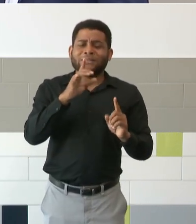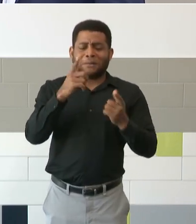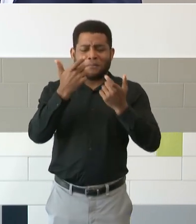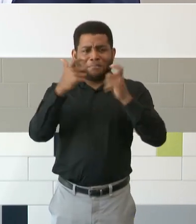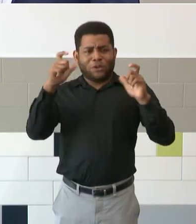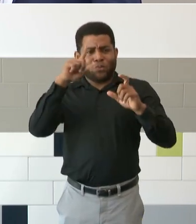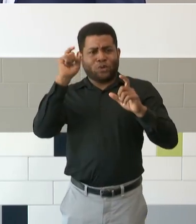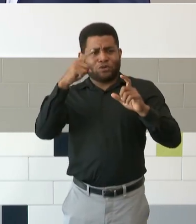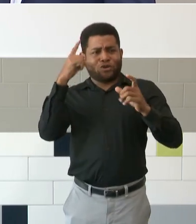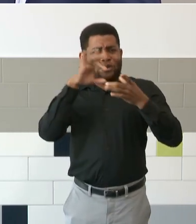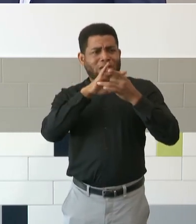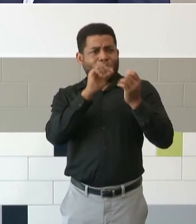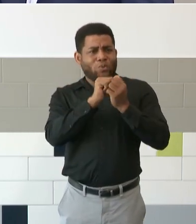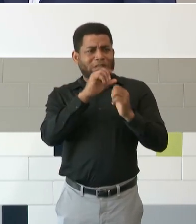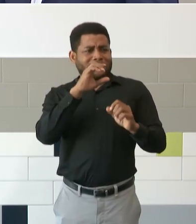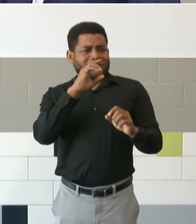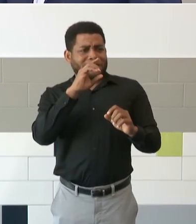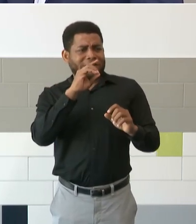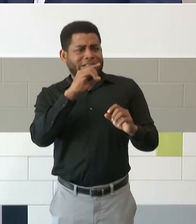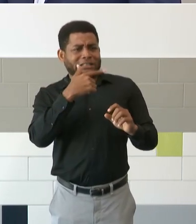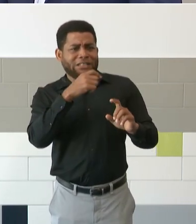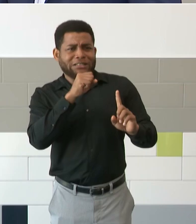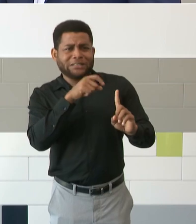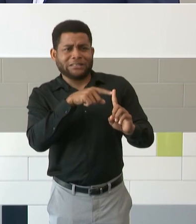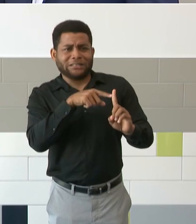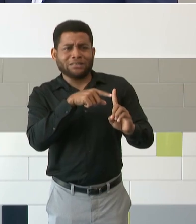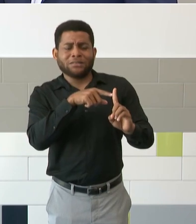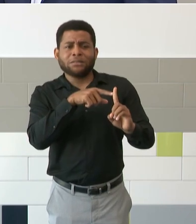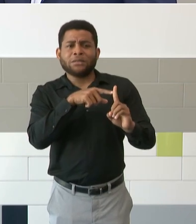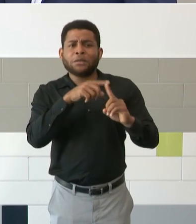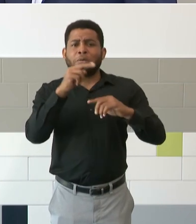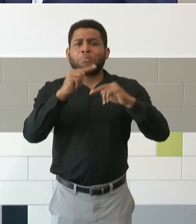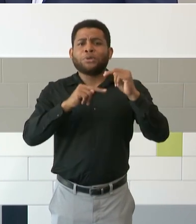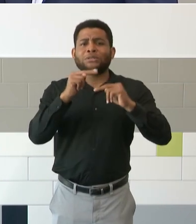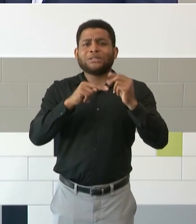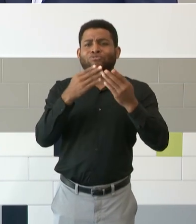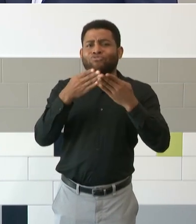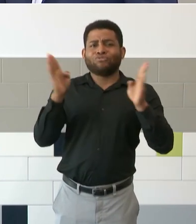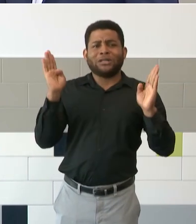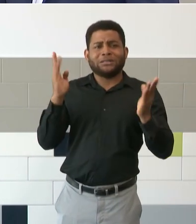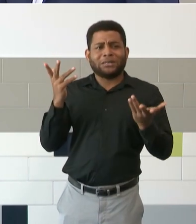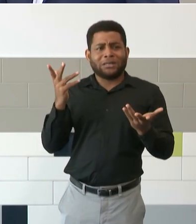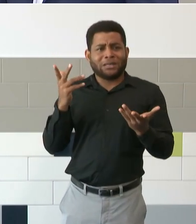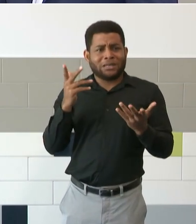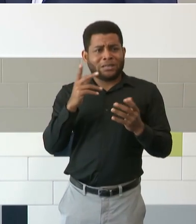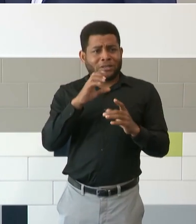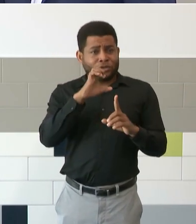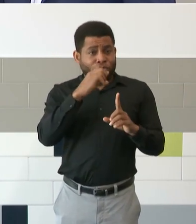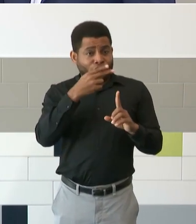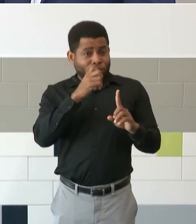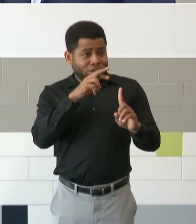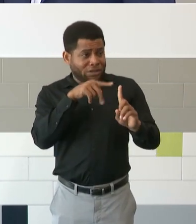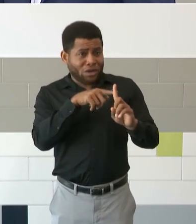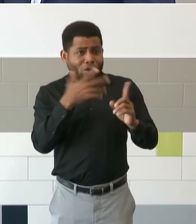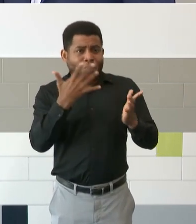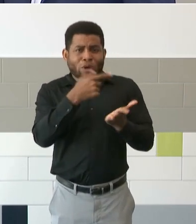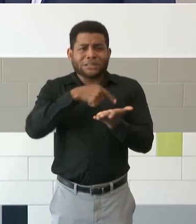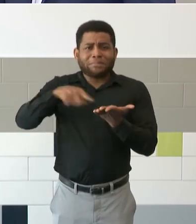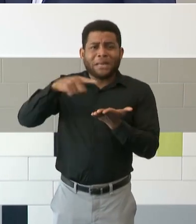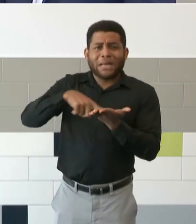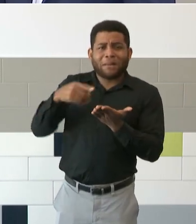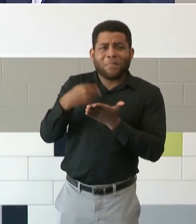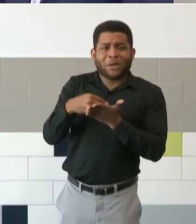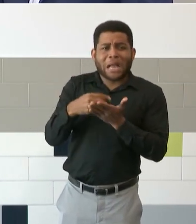buildings, what are the arrangements as far as the charters paying to be in these buildings during time? You know, to your knowledge.